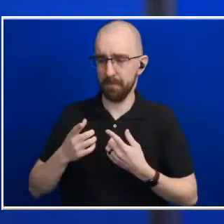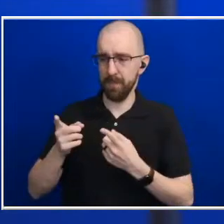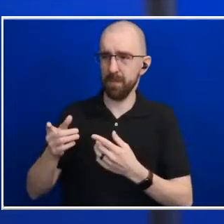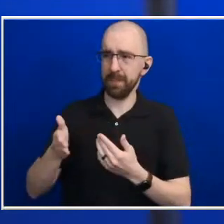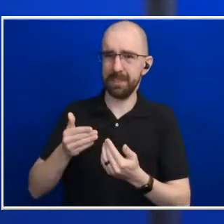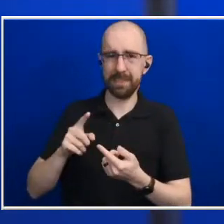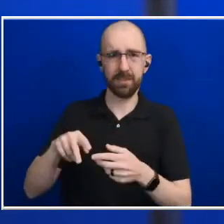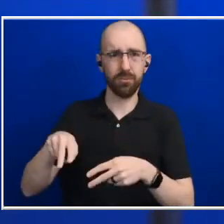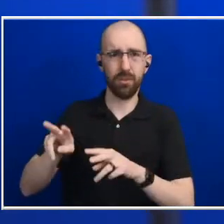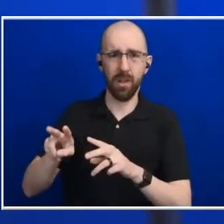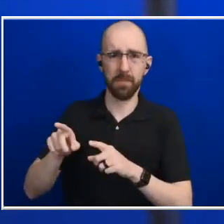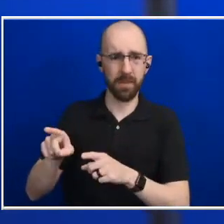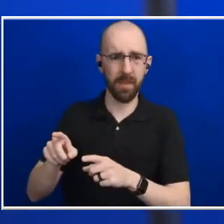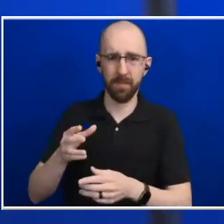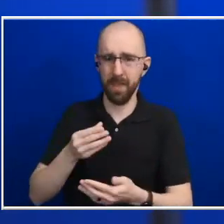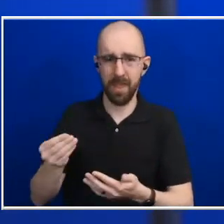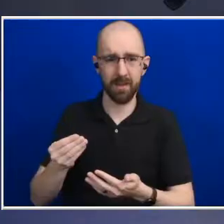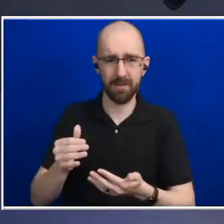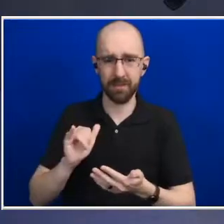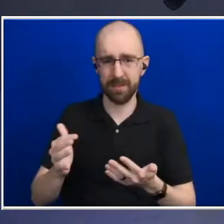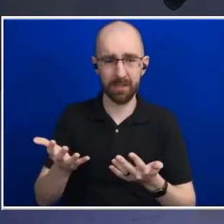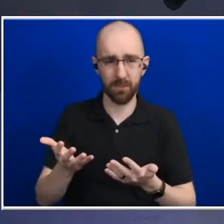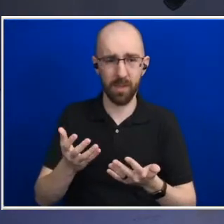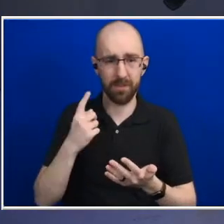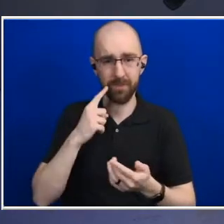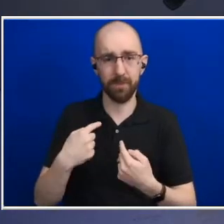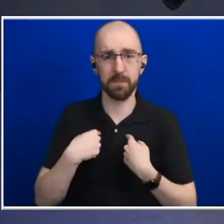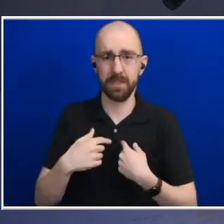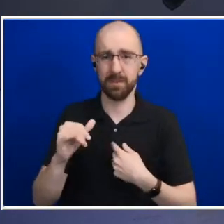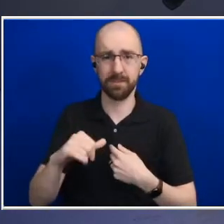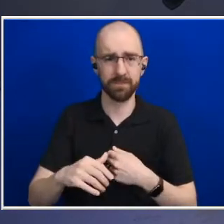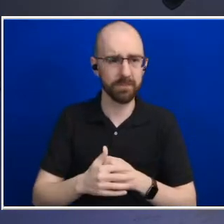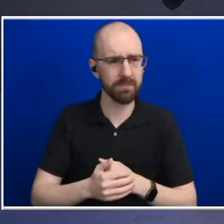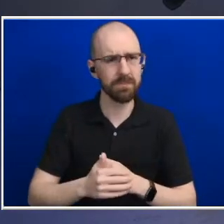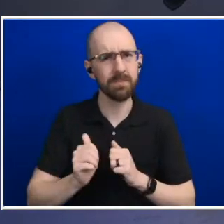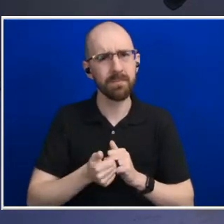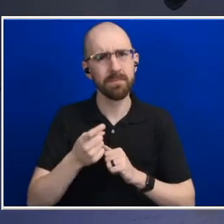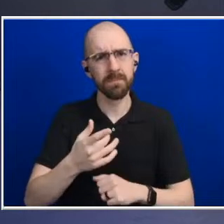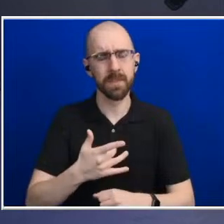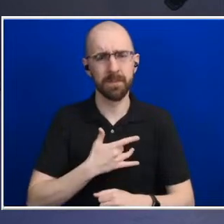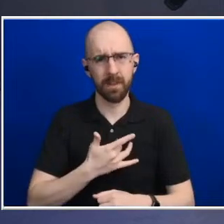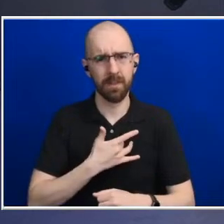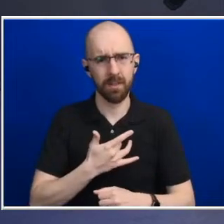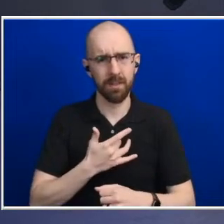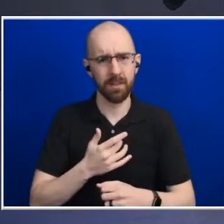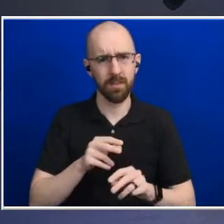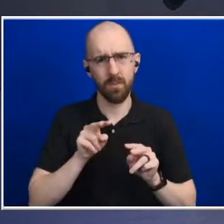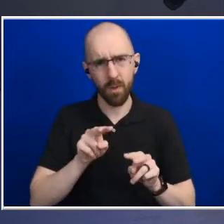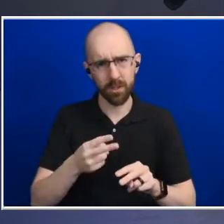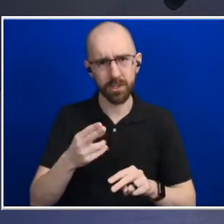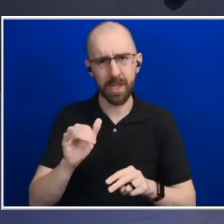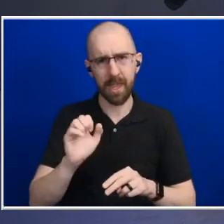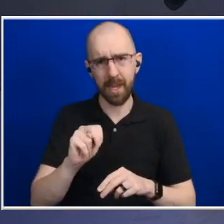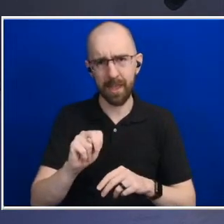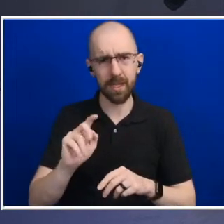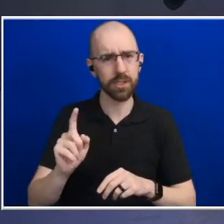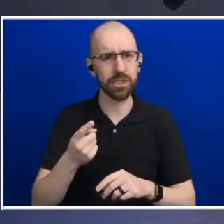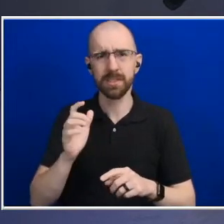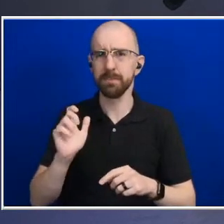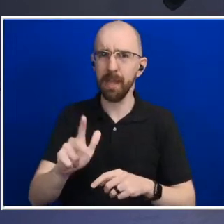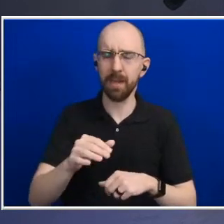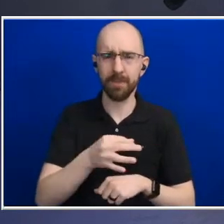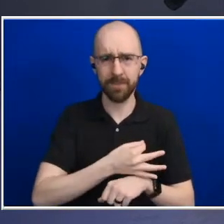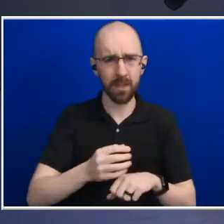and that's what it is for me. Emily, how does it make you feel watching Hayden just get back to the field, but just watching this story